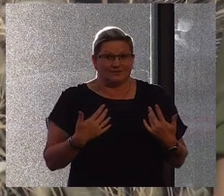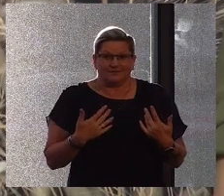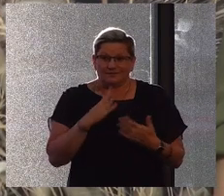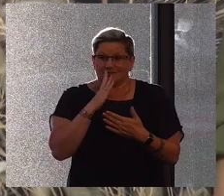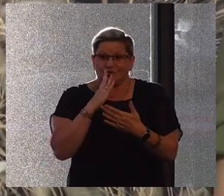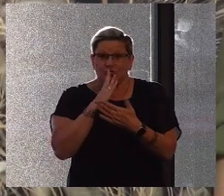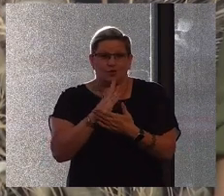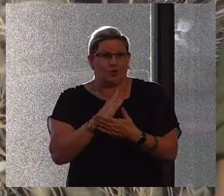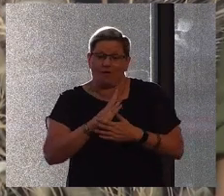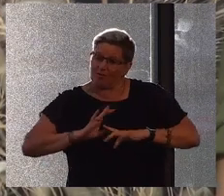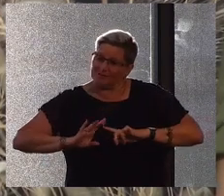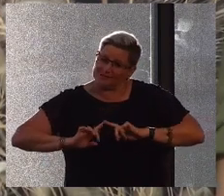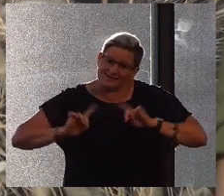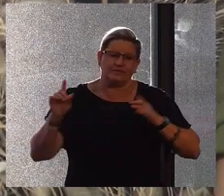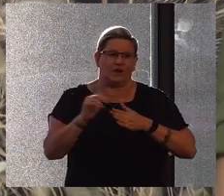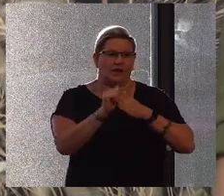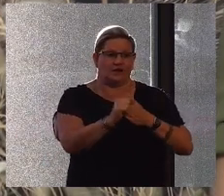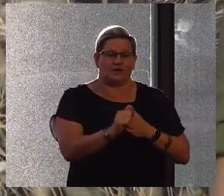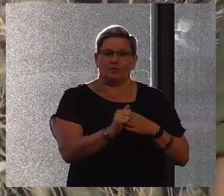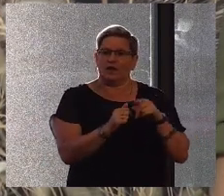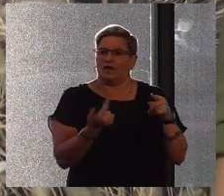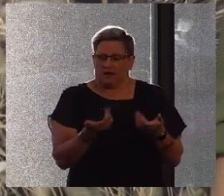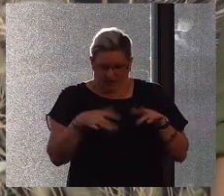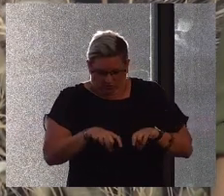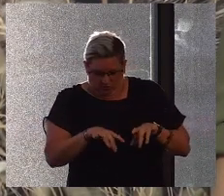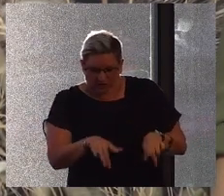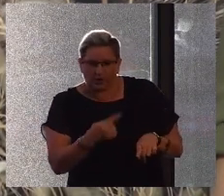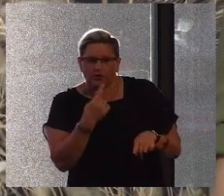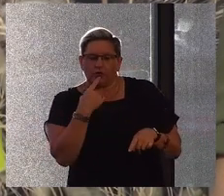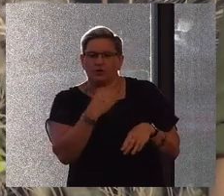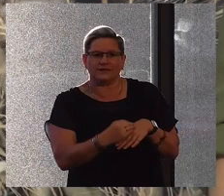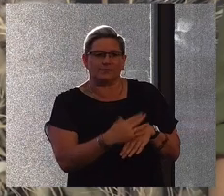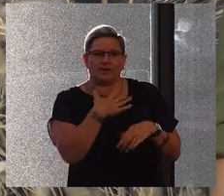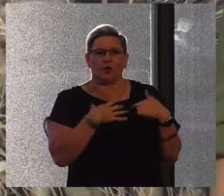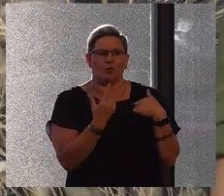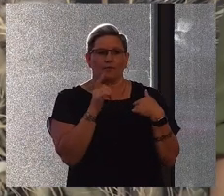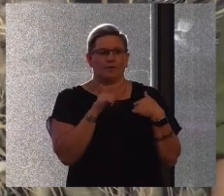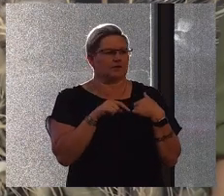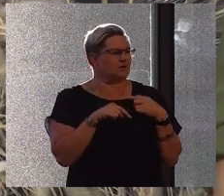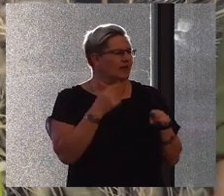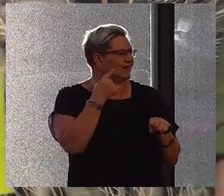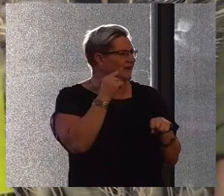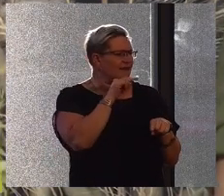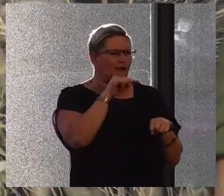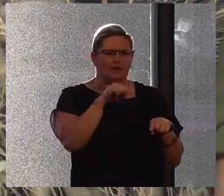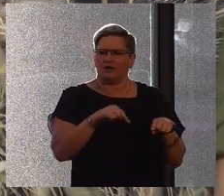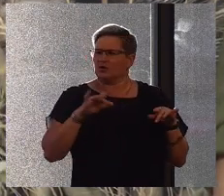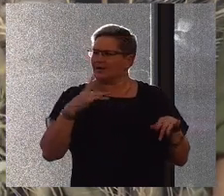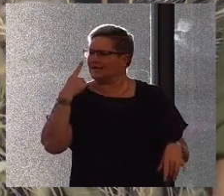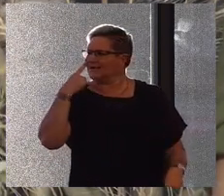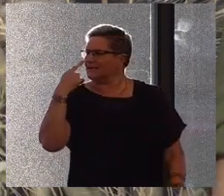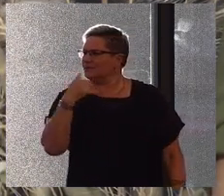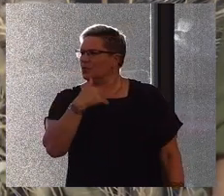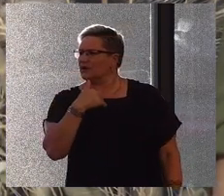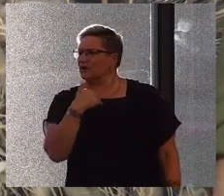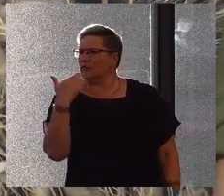home, there's many who have inspired me. One of them is actually here in the room, I think. I haven't seen her this